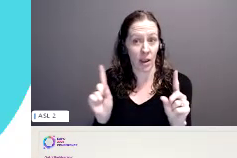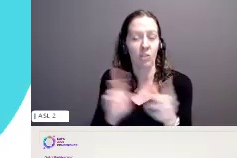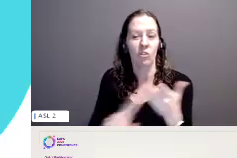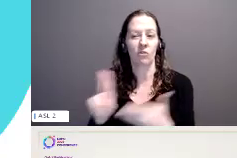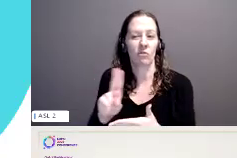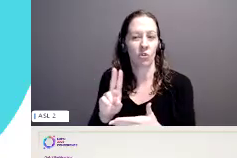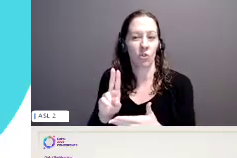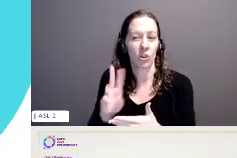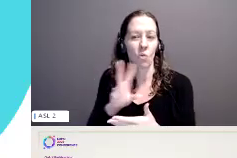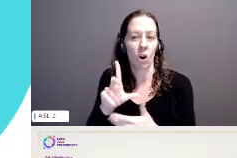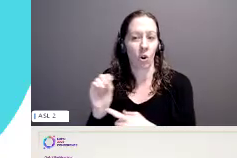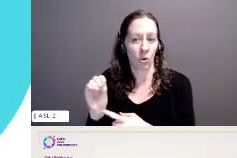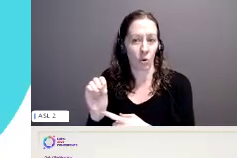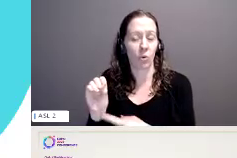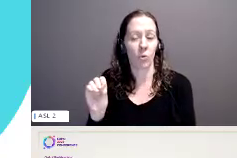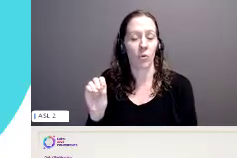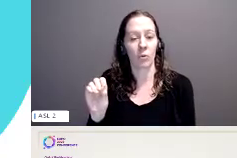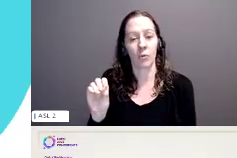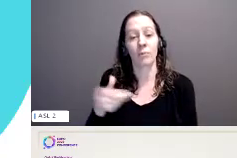Waterloo. And prior to